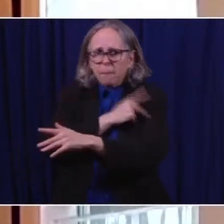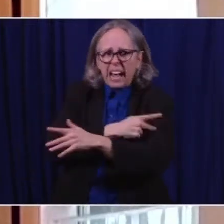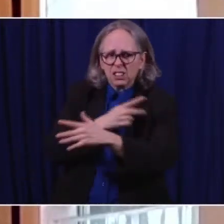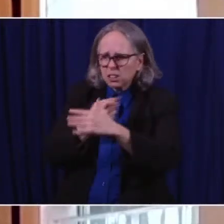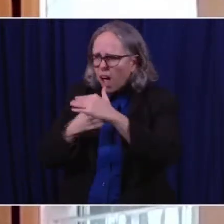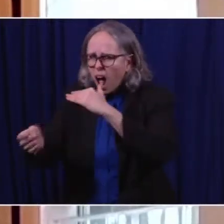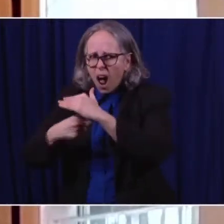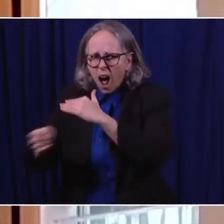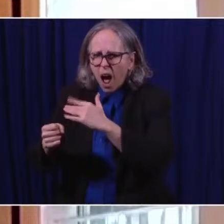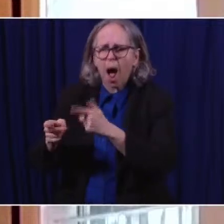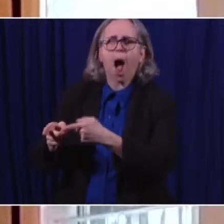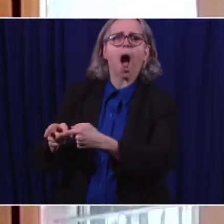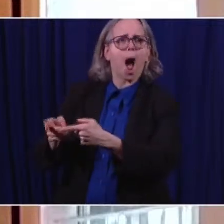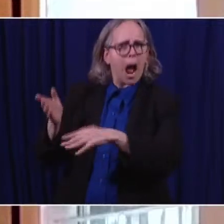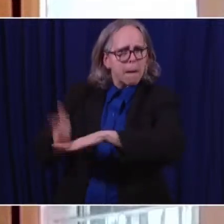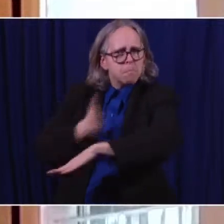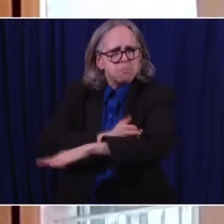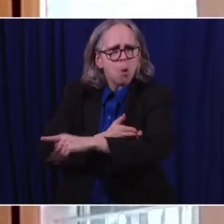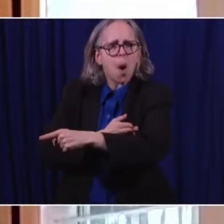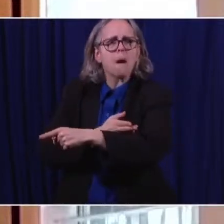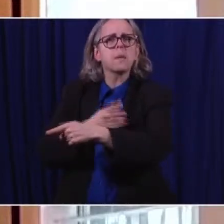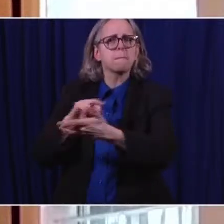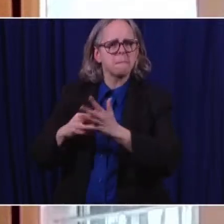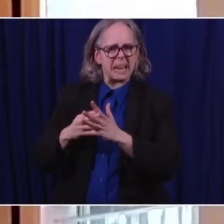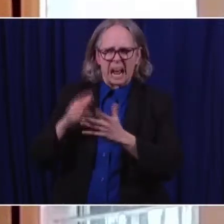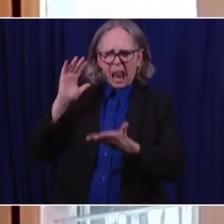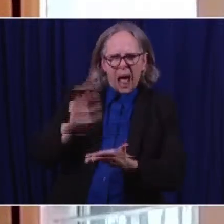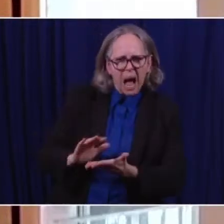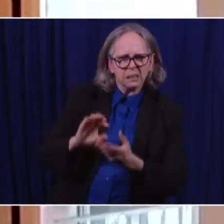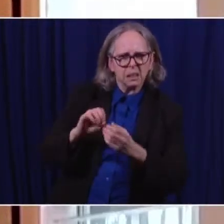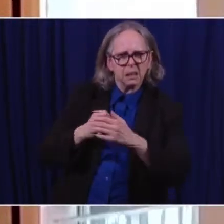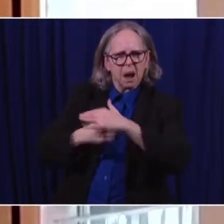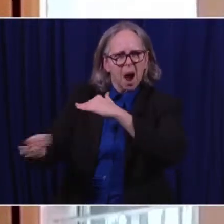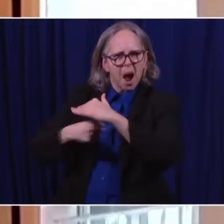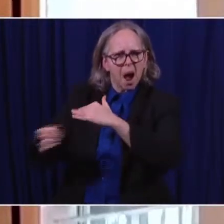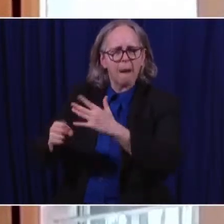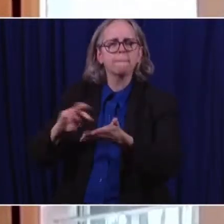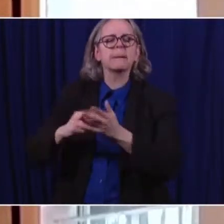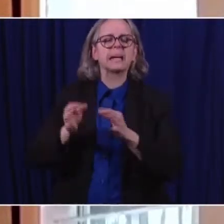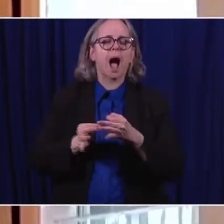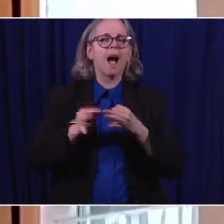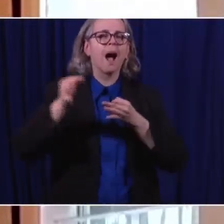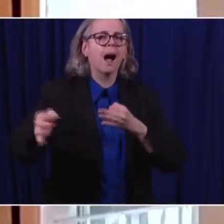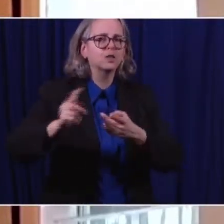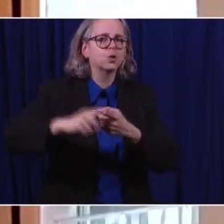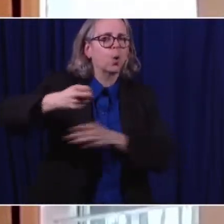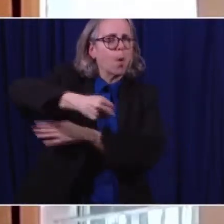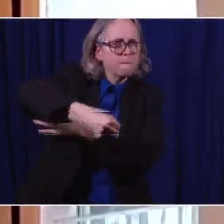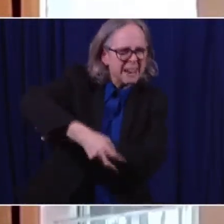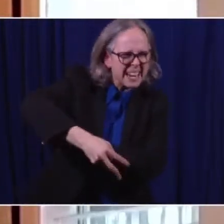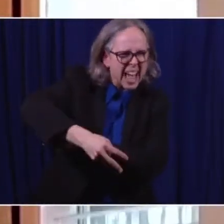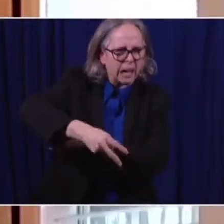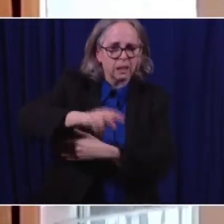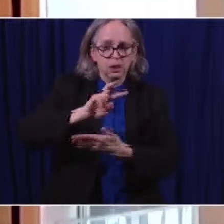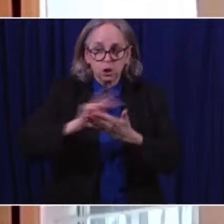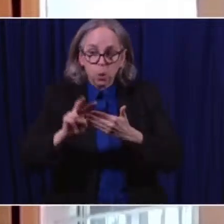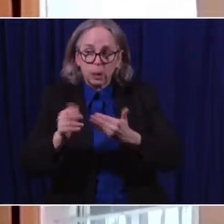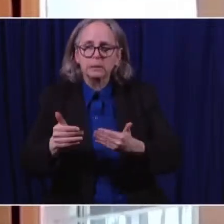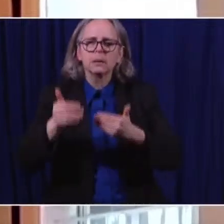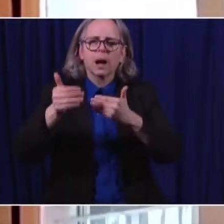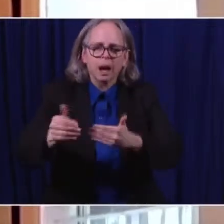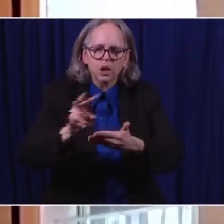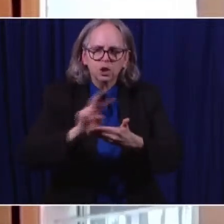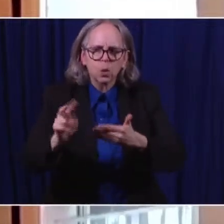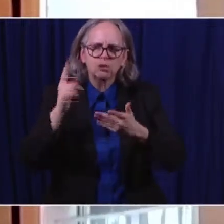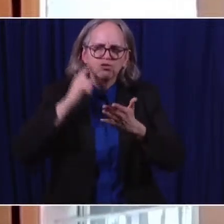it appears that we could safely move to a midnight curfew for a 2-week period. And if it drops